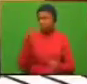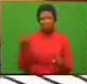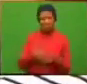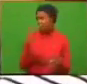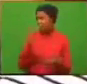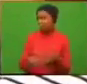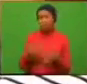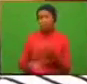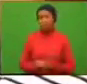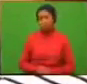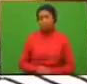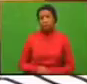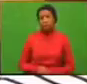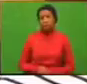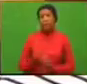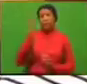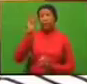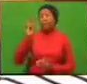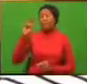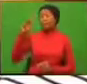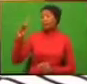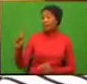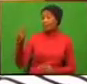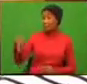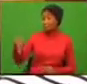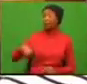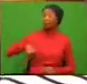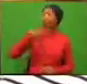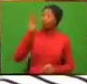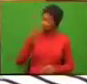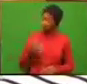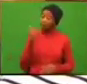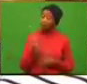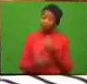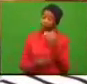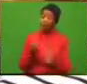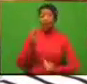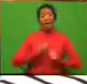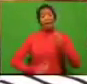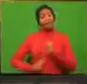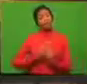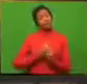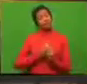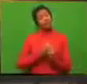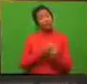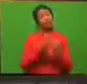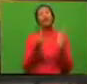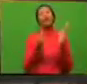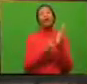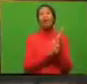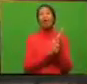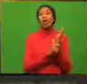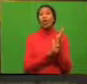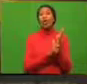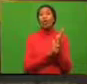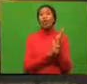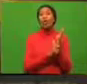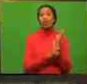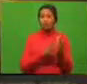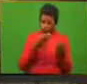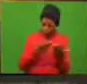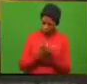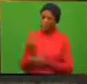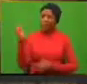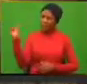Where we come from in the MK party, we will continue to act within the law, and it is our right as politicians